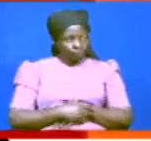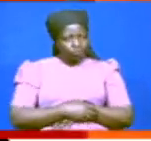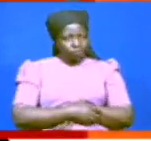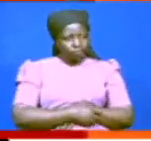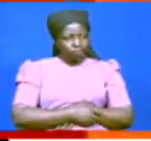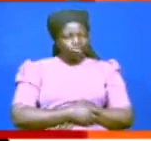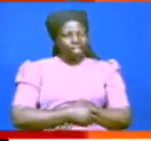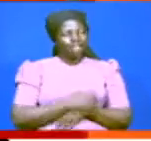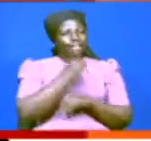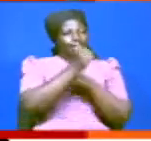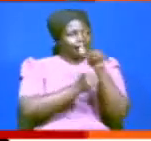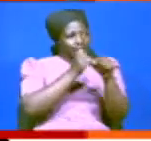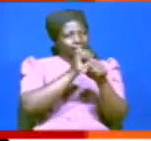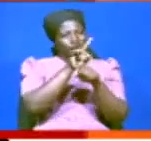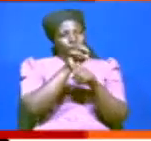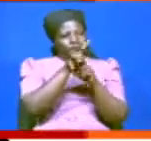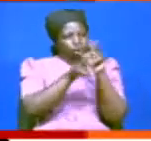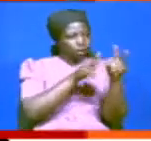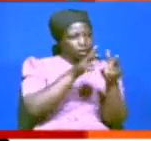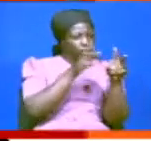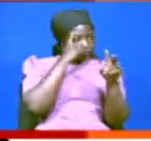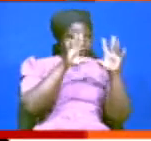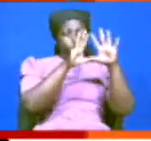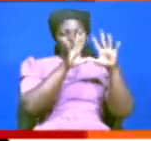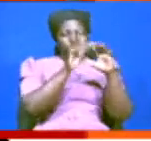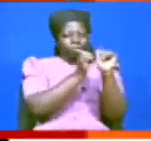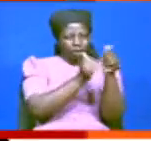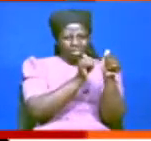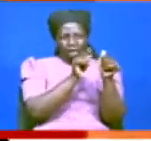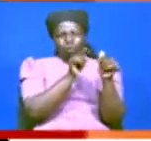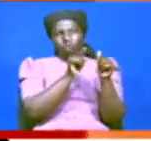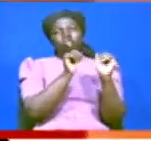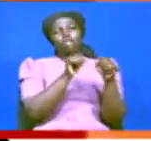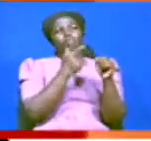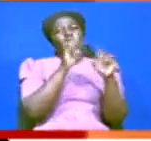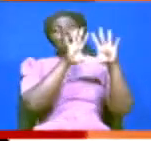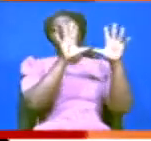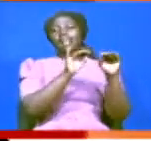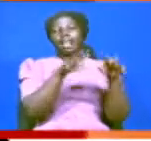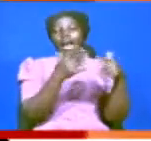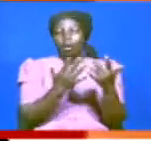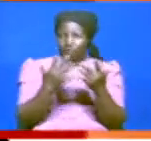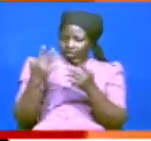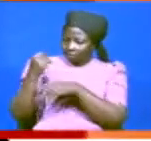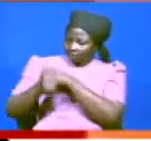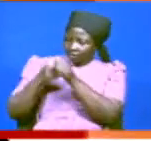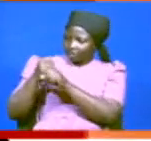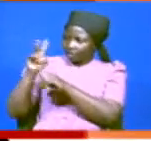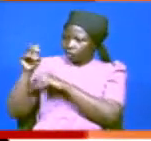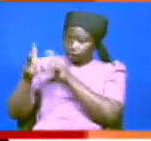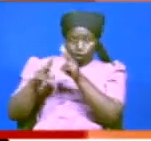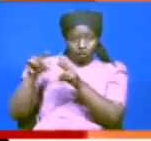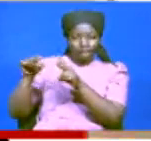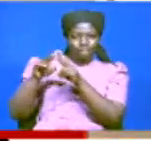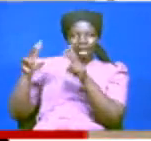2022 for the sport, how would you summarize it? The year 2022 was a very successful year, I must say, because